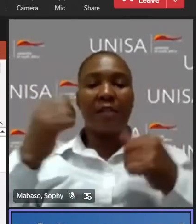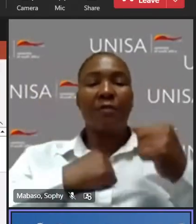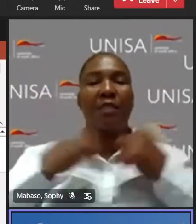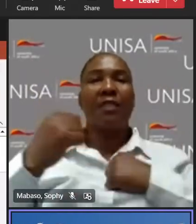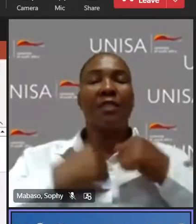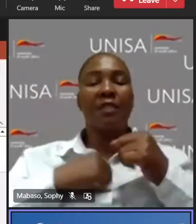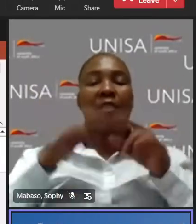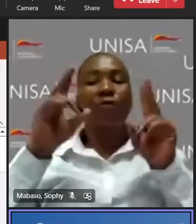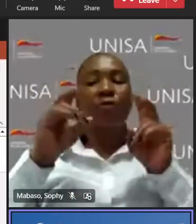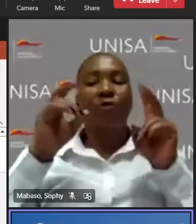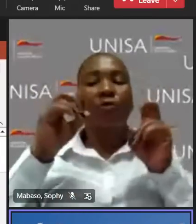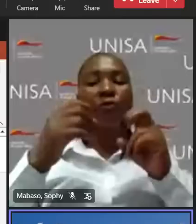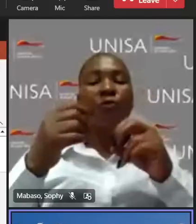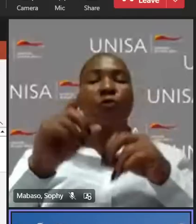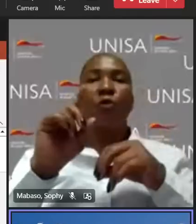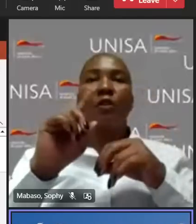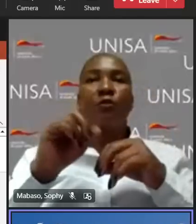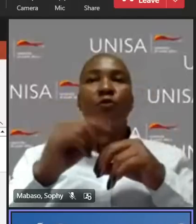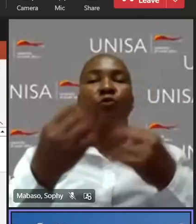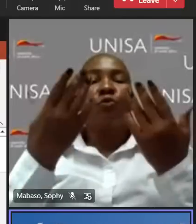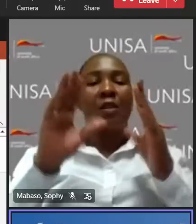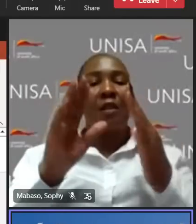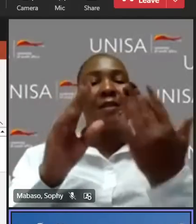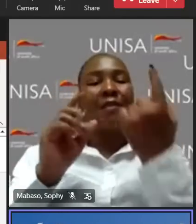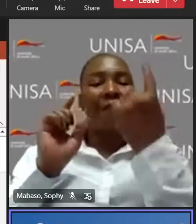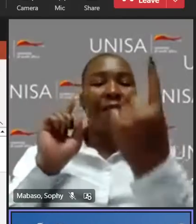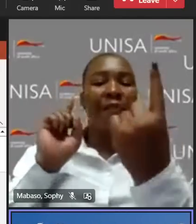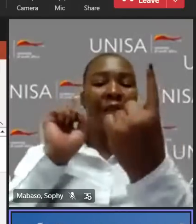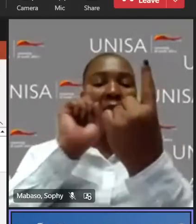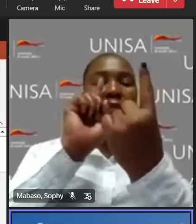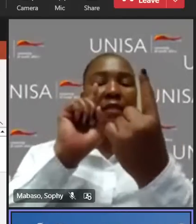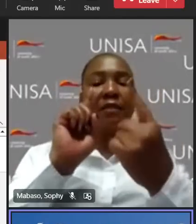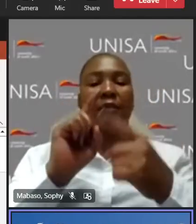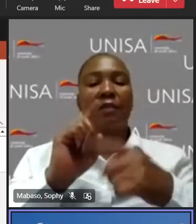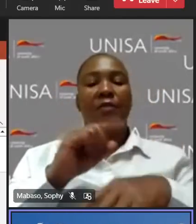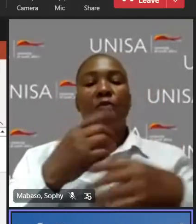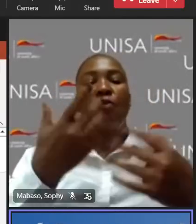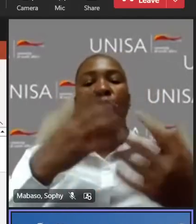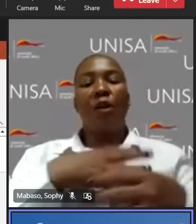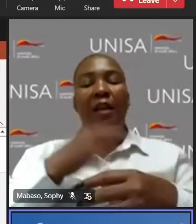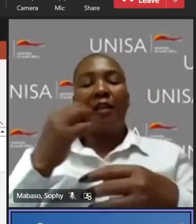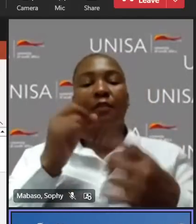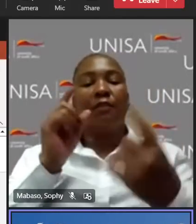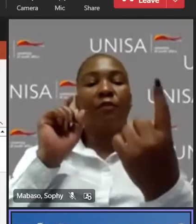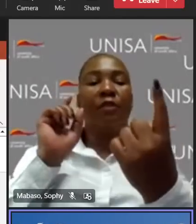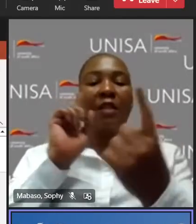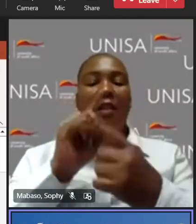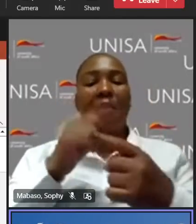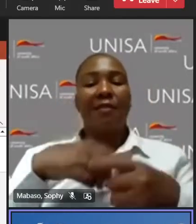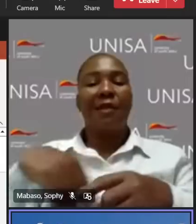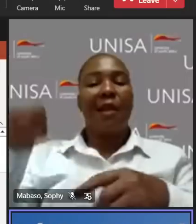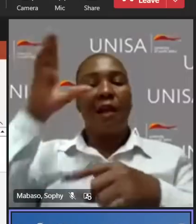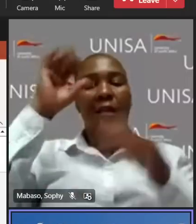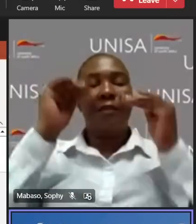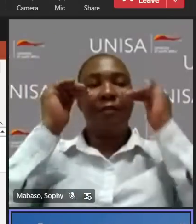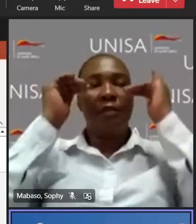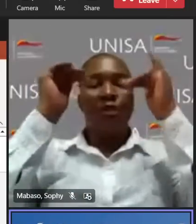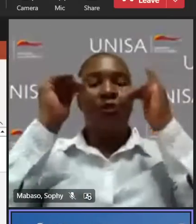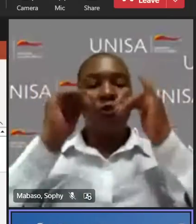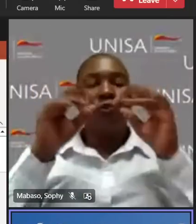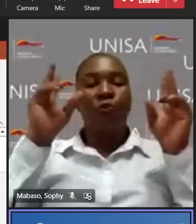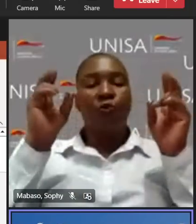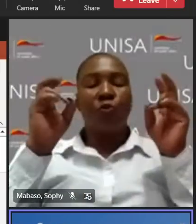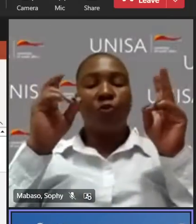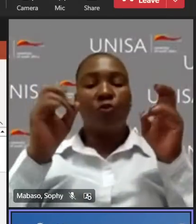facing or are likely to face, and leaving the academic issues to be dealt with on their